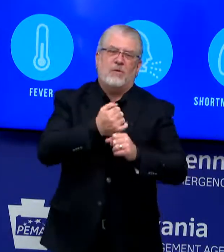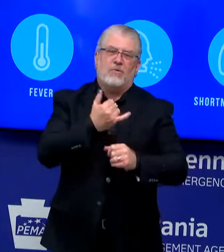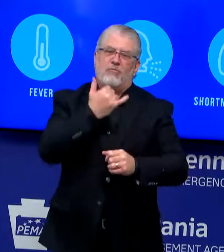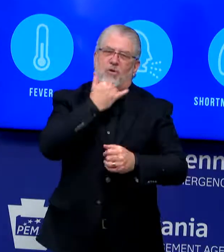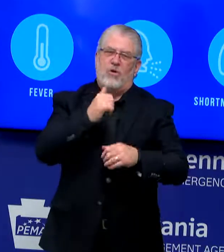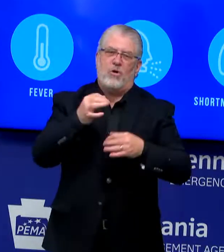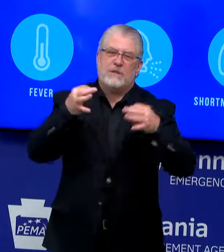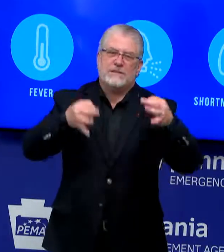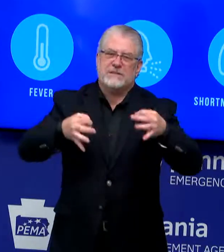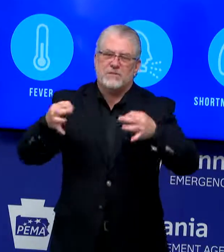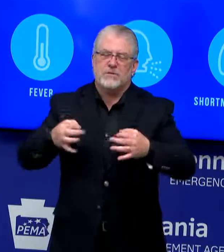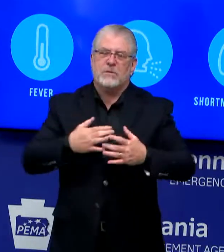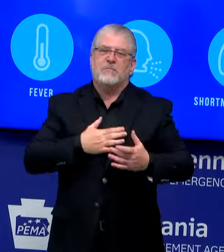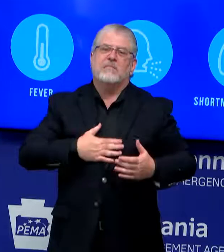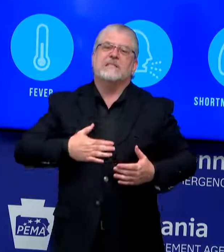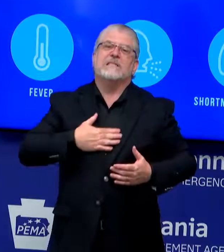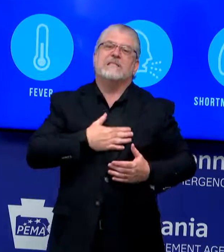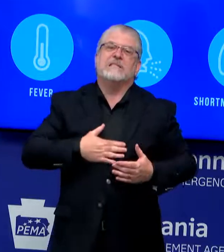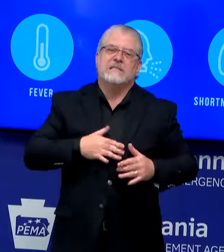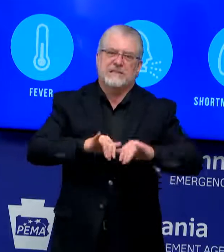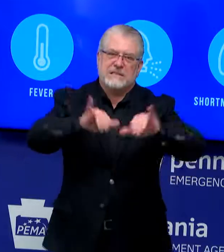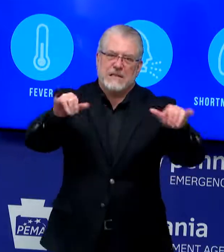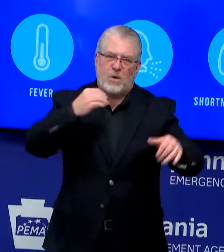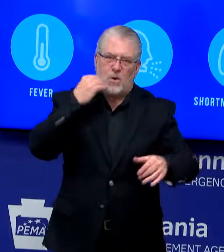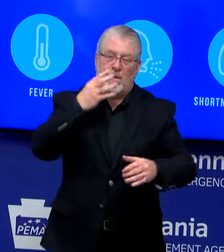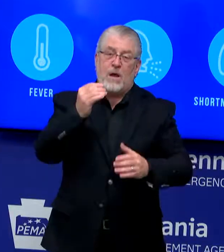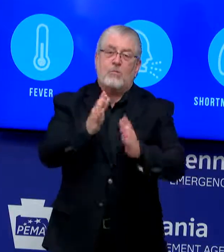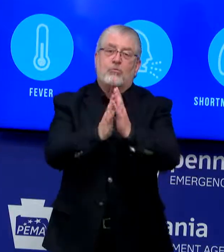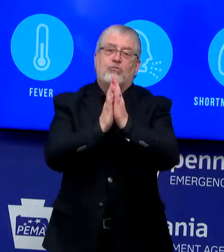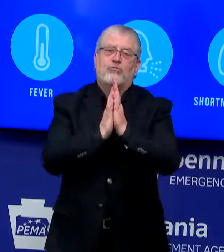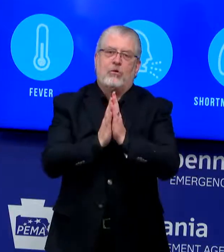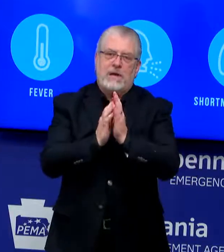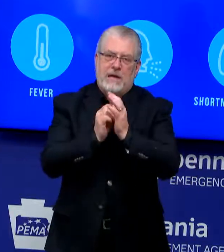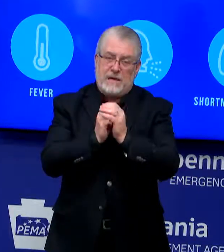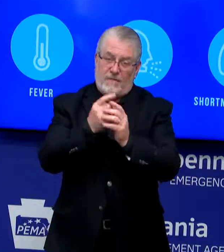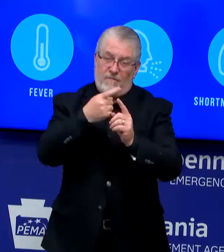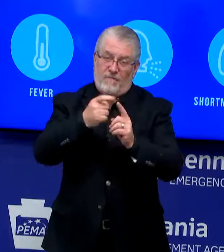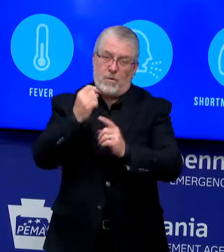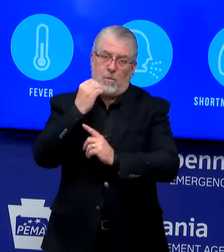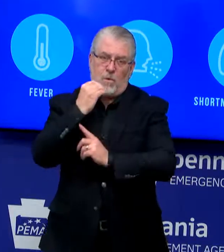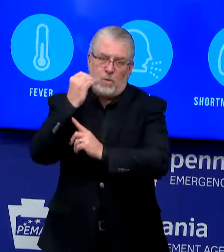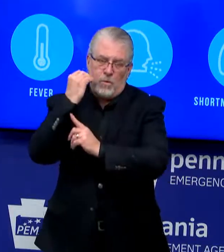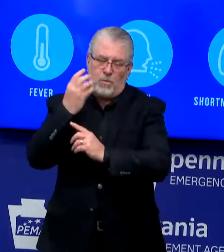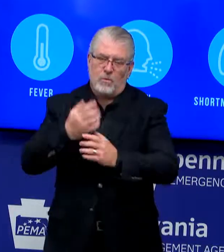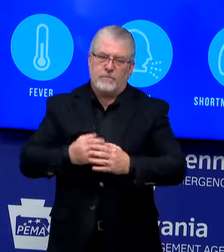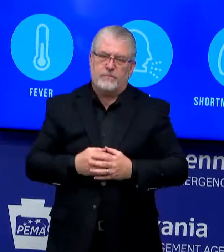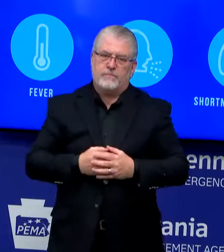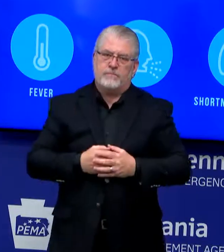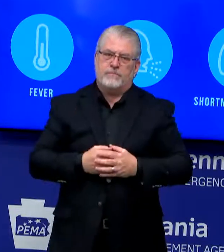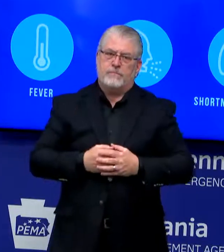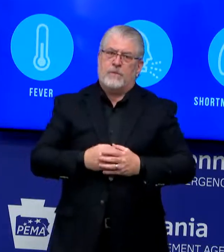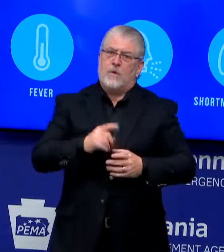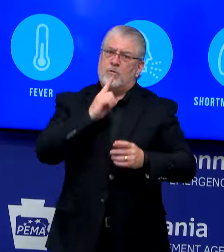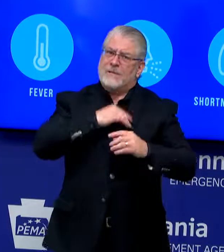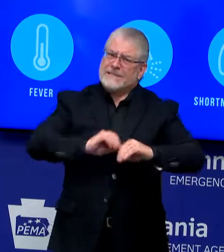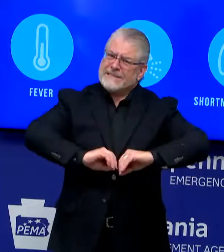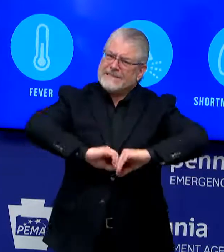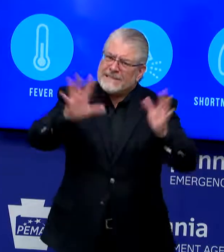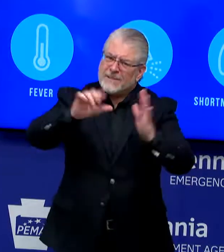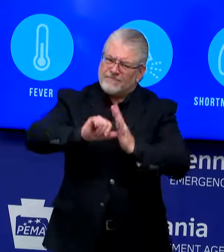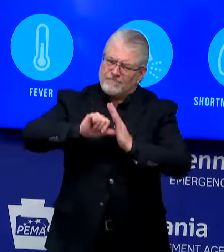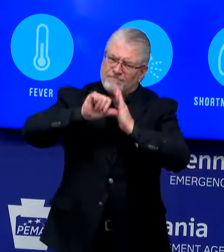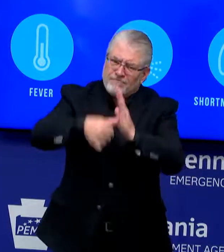thing clear. Pennsylvania is a commonwealth founded on tolerance. And I'm disappointed and ashamed as